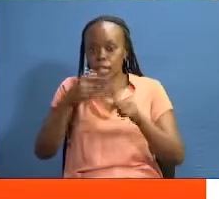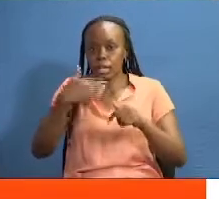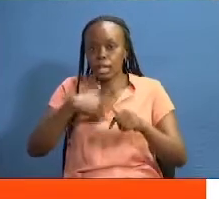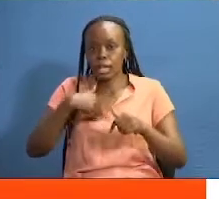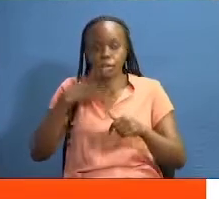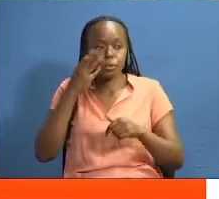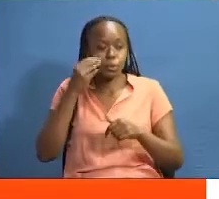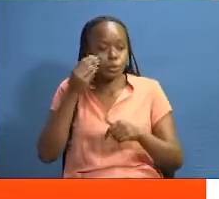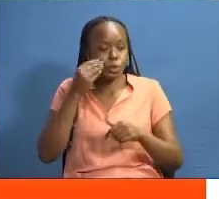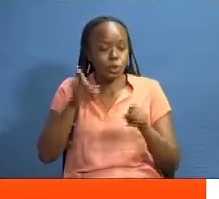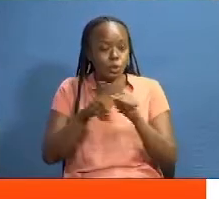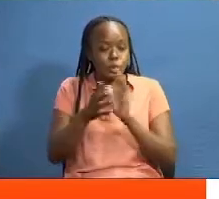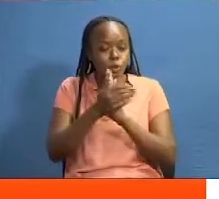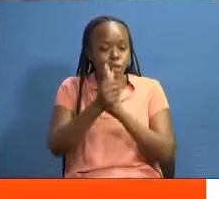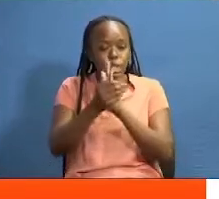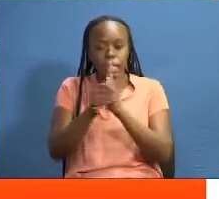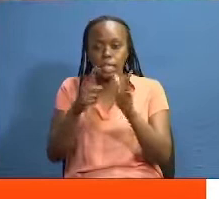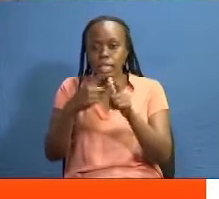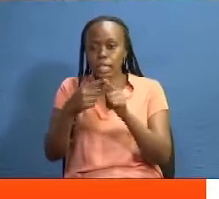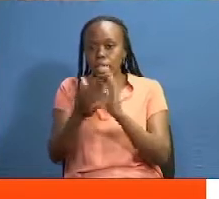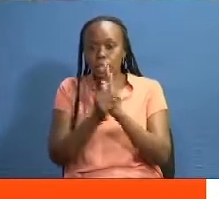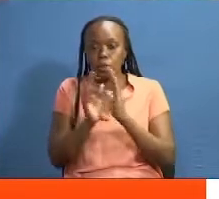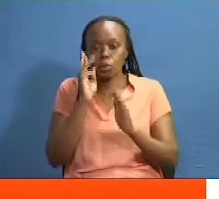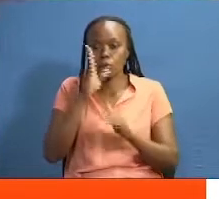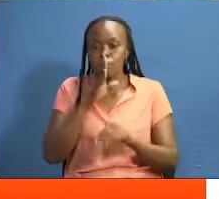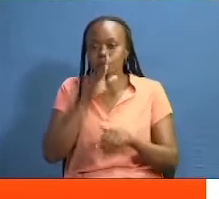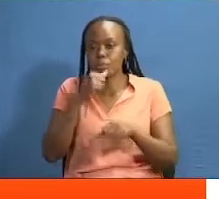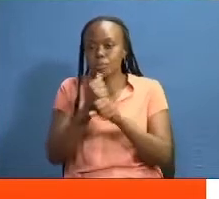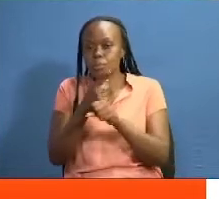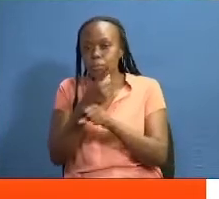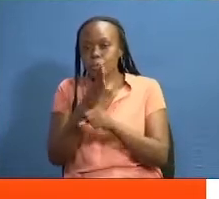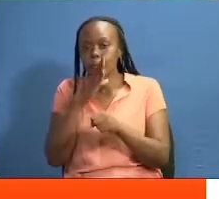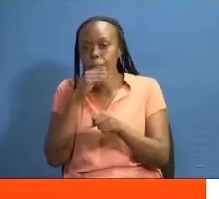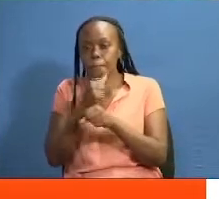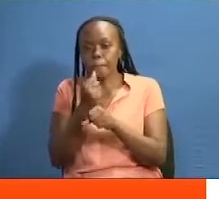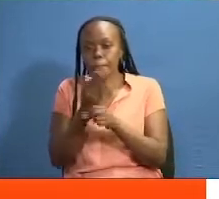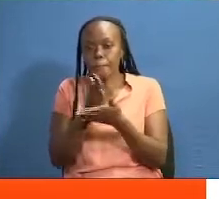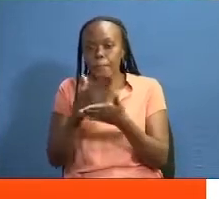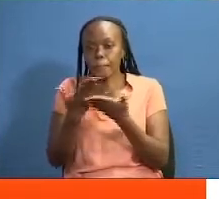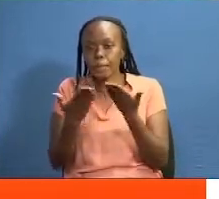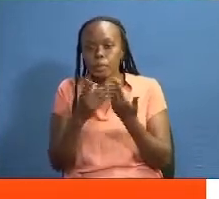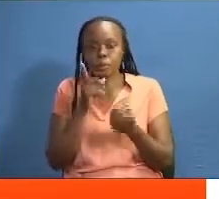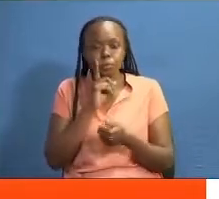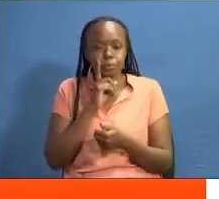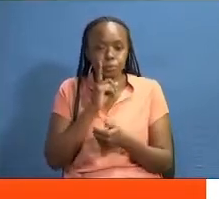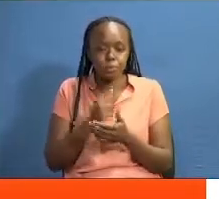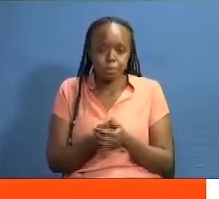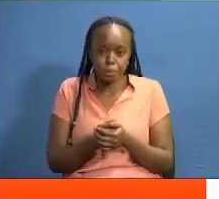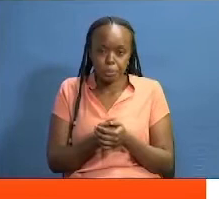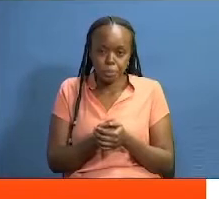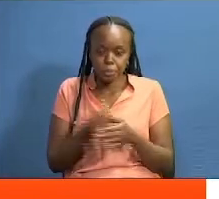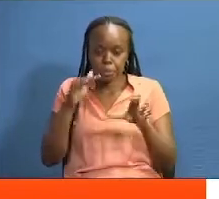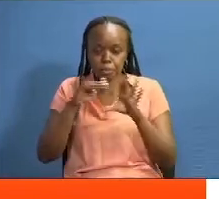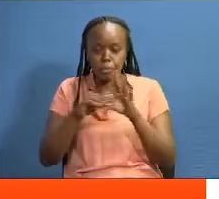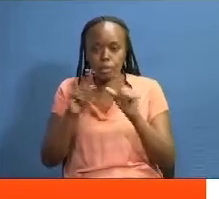the experience, get the skills. Then that skill will make you be employed somewhere tomorrow. Now, probably in trying